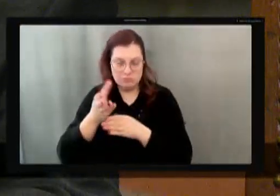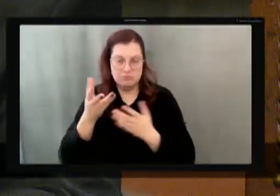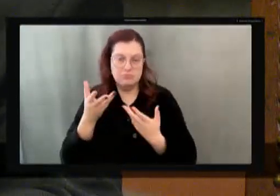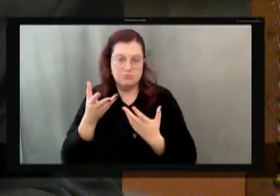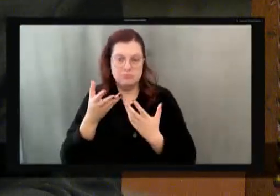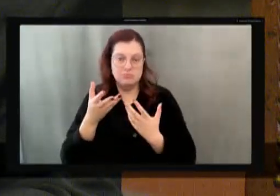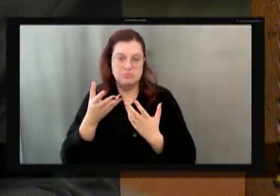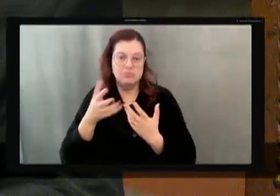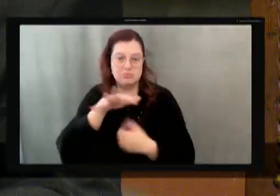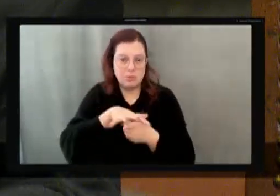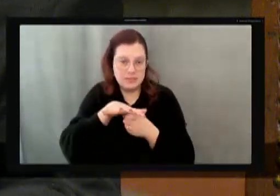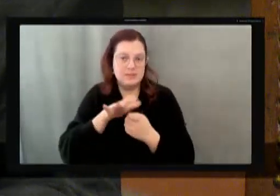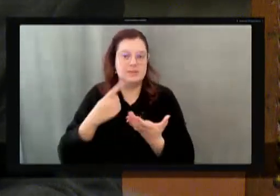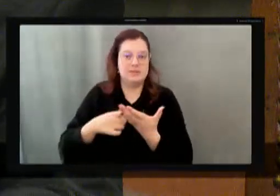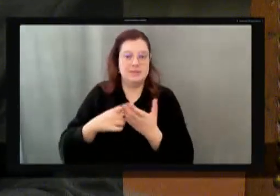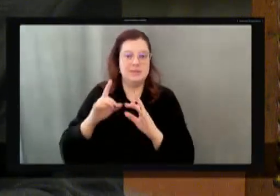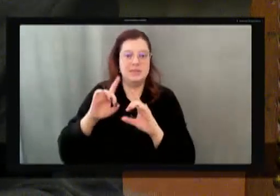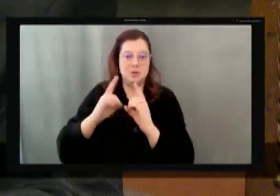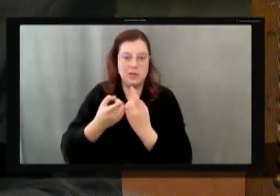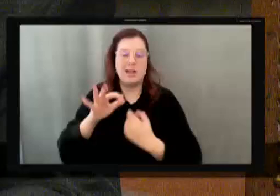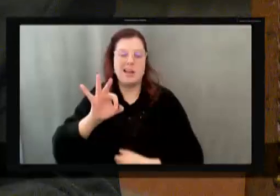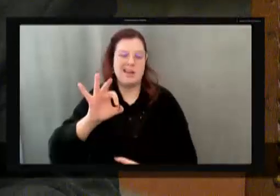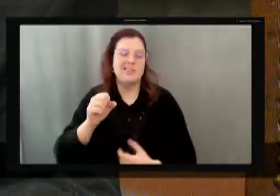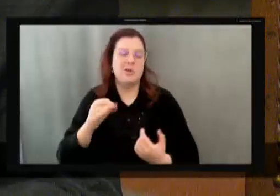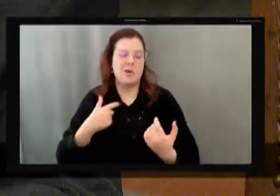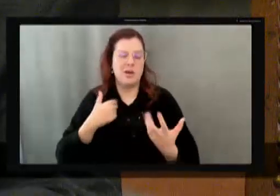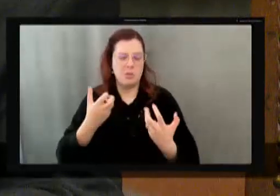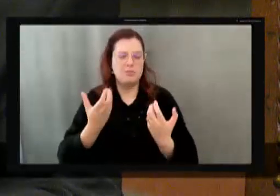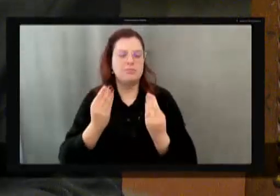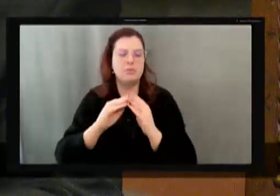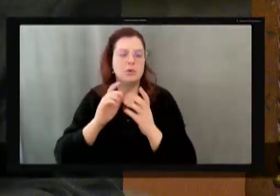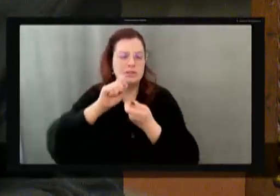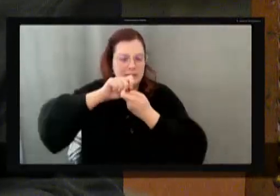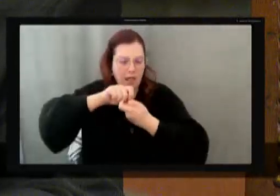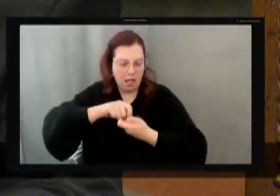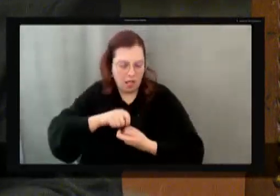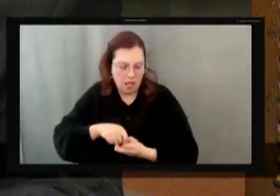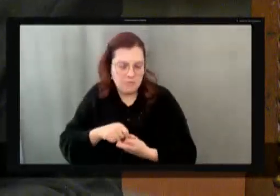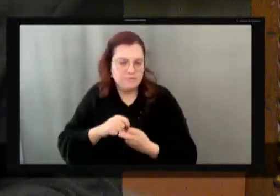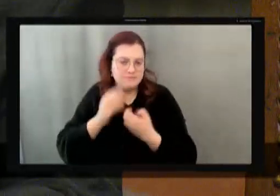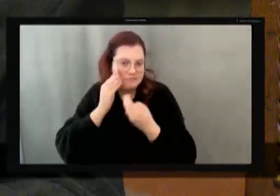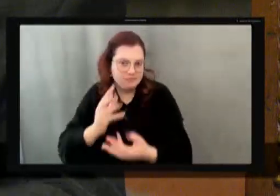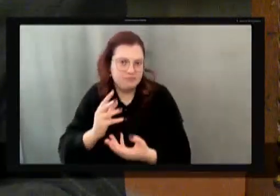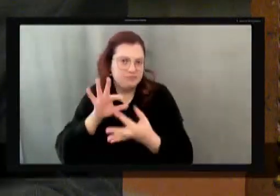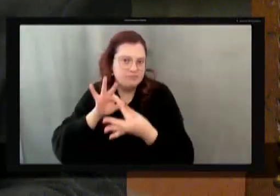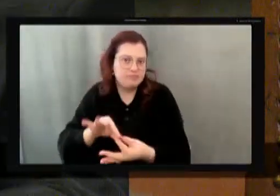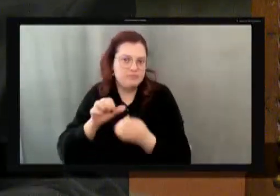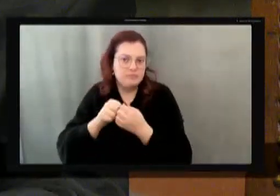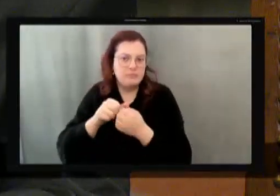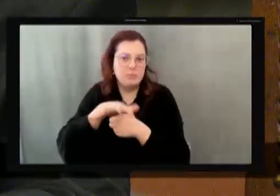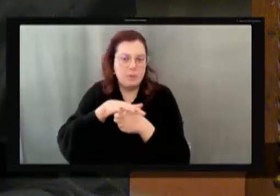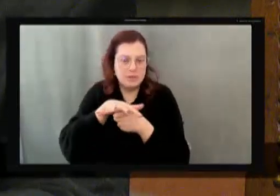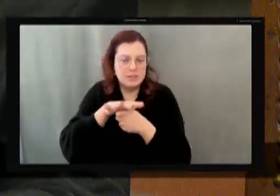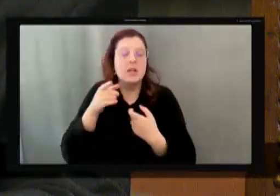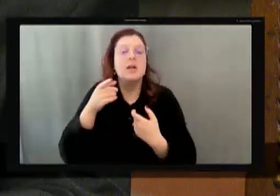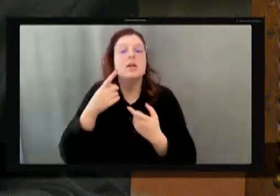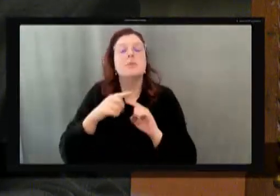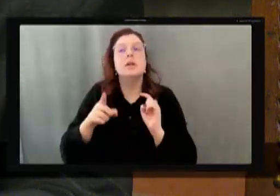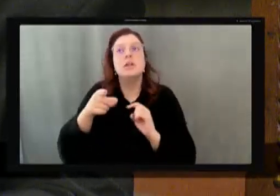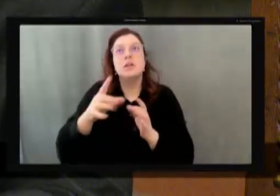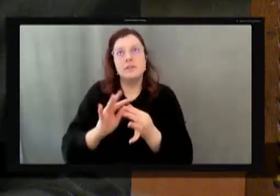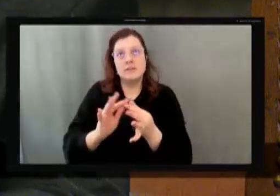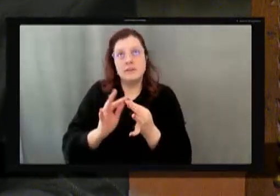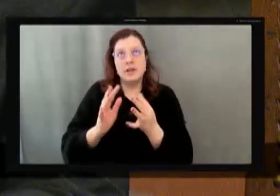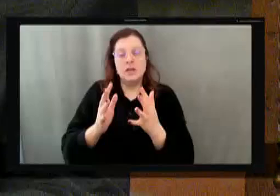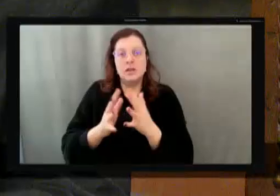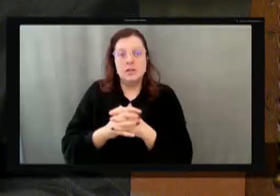are in District 9. So I would definitely like a more detailed briefing, you know, on those properties. And you talked about the